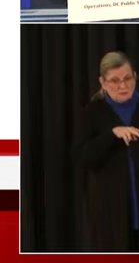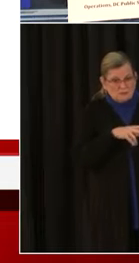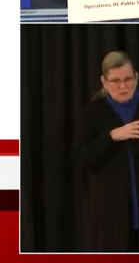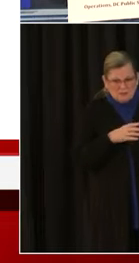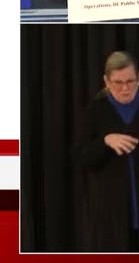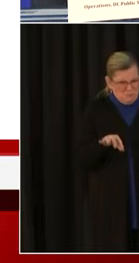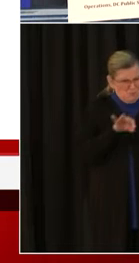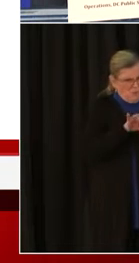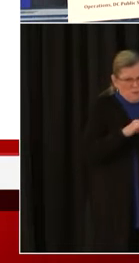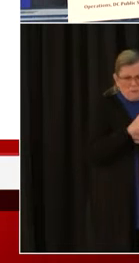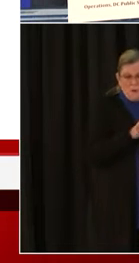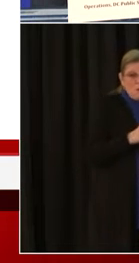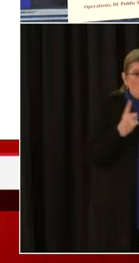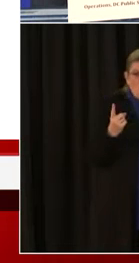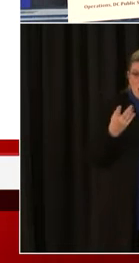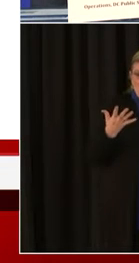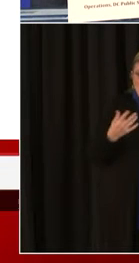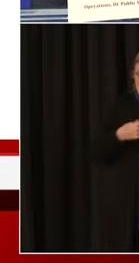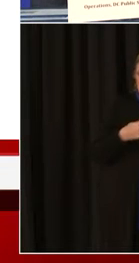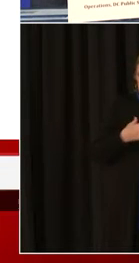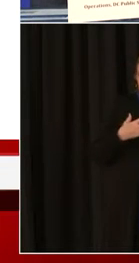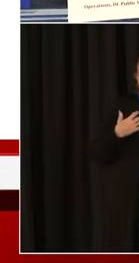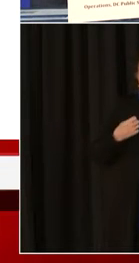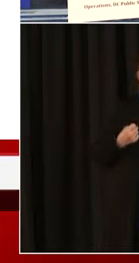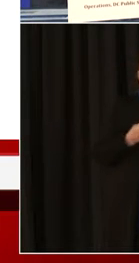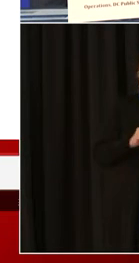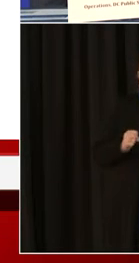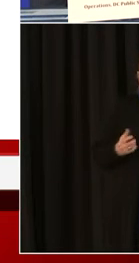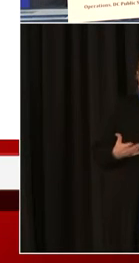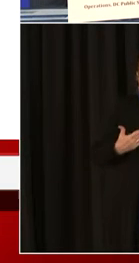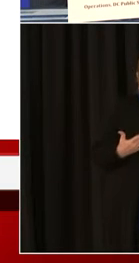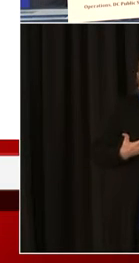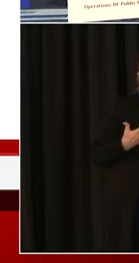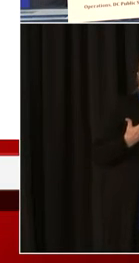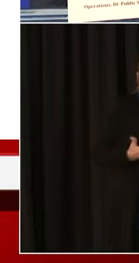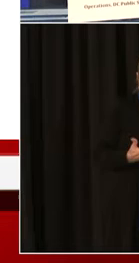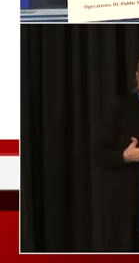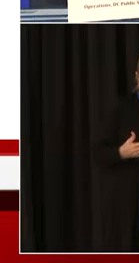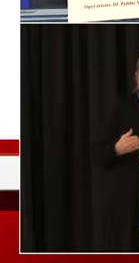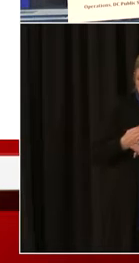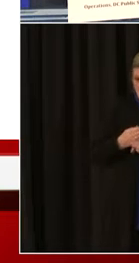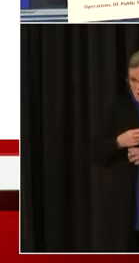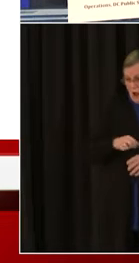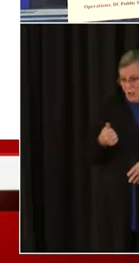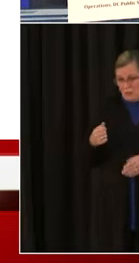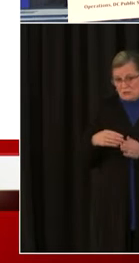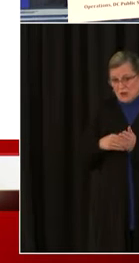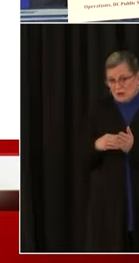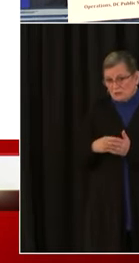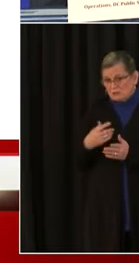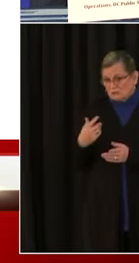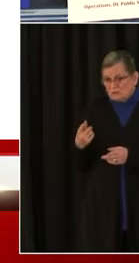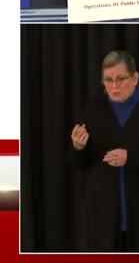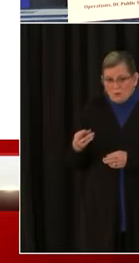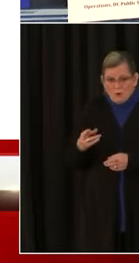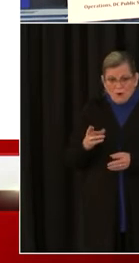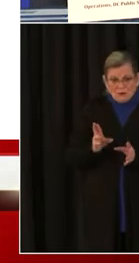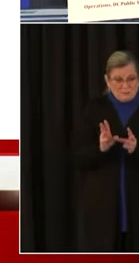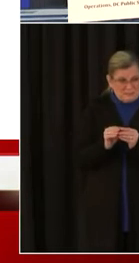aspect, but it's just one of the health and safety measures that we're implementing. We had some doctors on our professional development call this morning that really